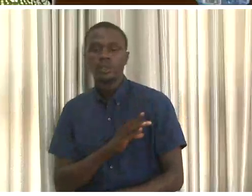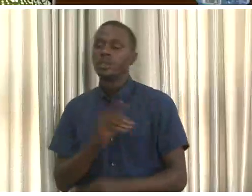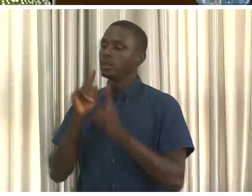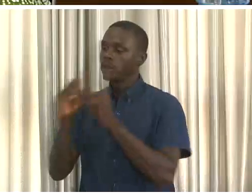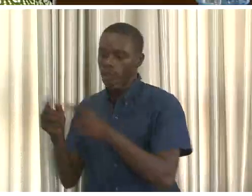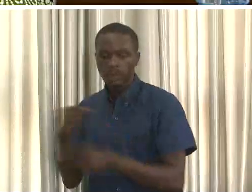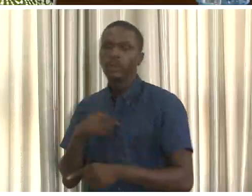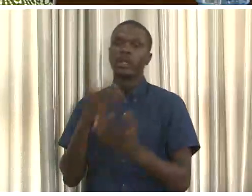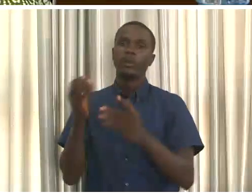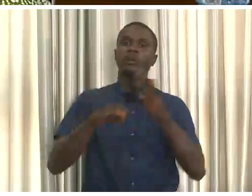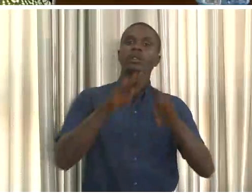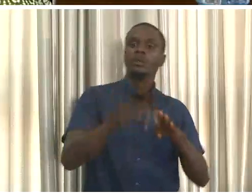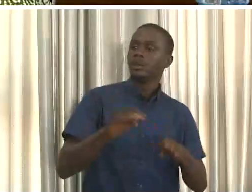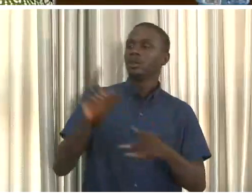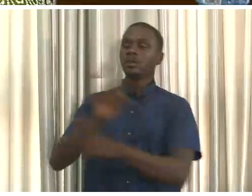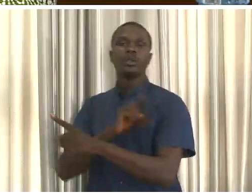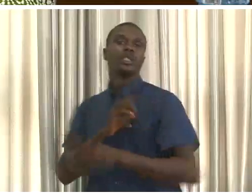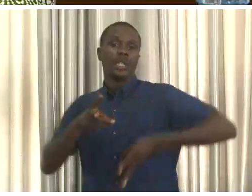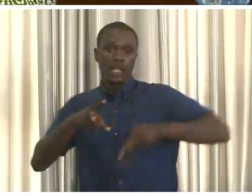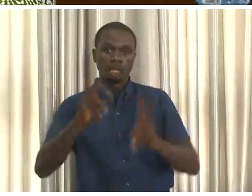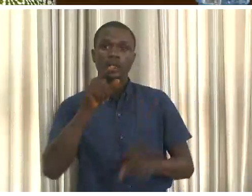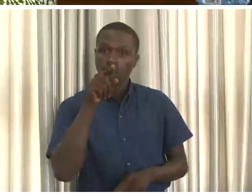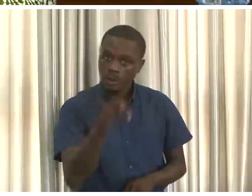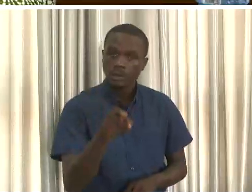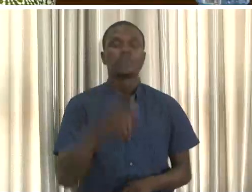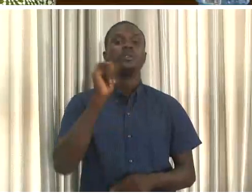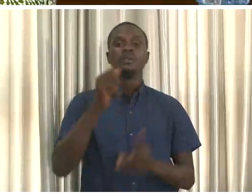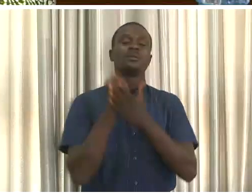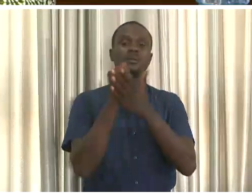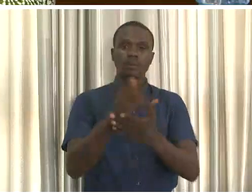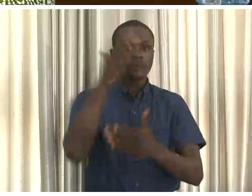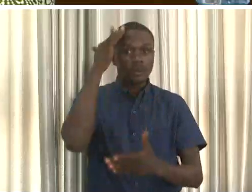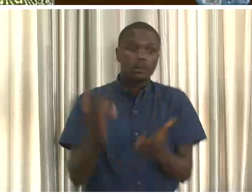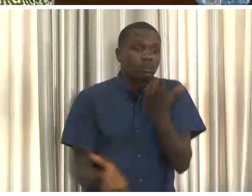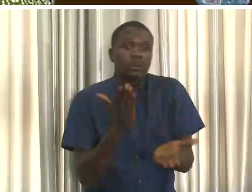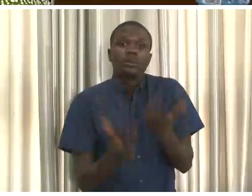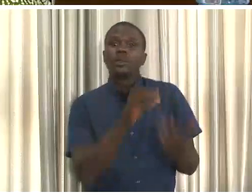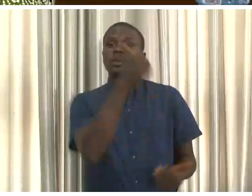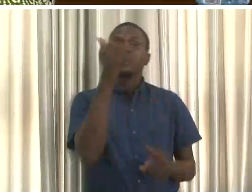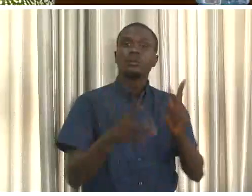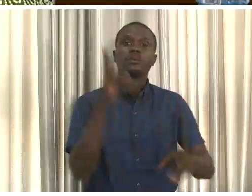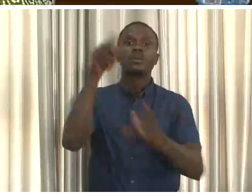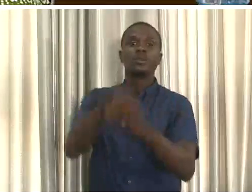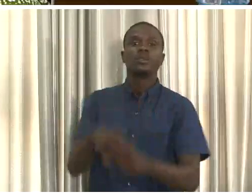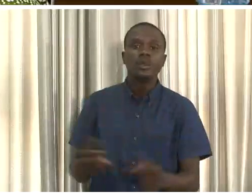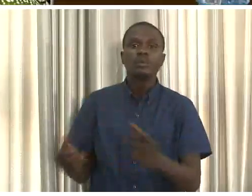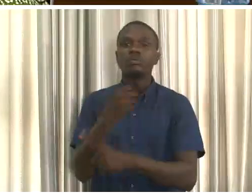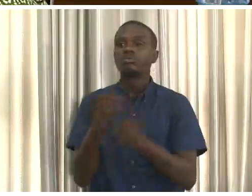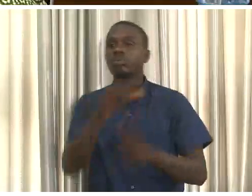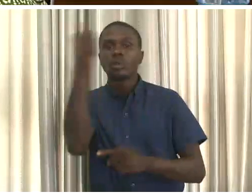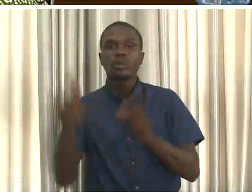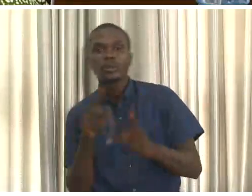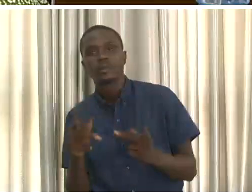that, at the level of the police, when somebody writes an application, it's like engaging them and making clear which routes you go